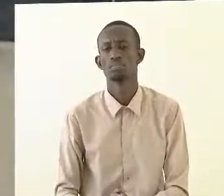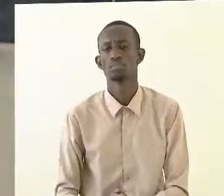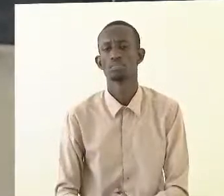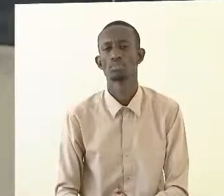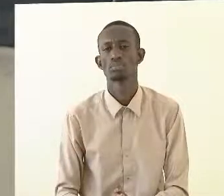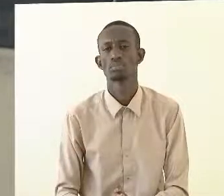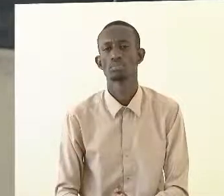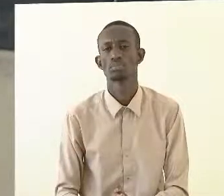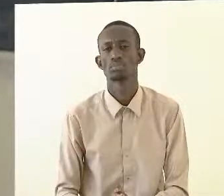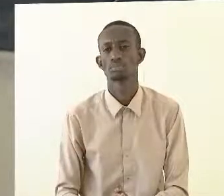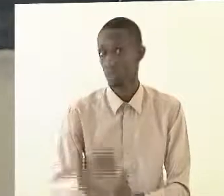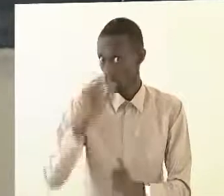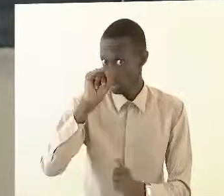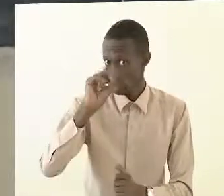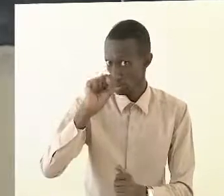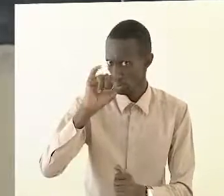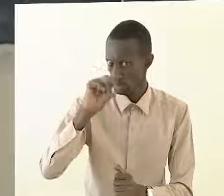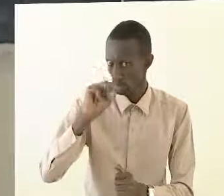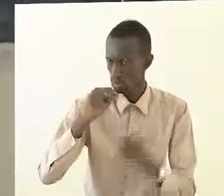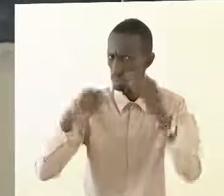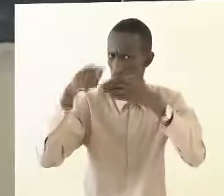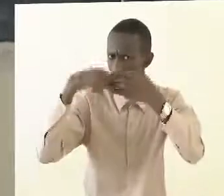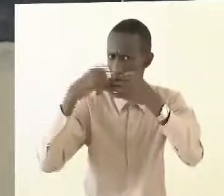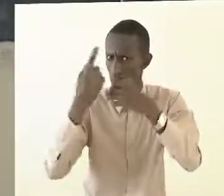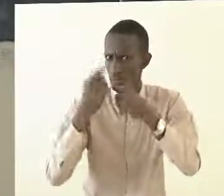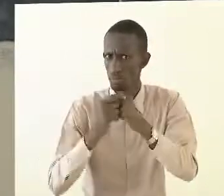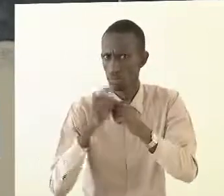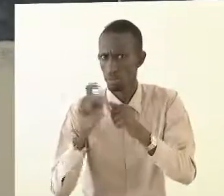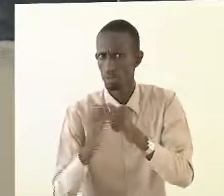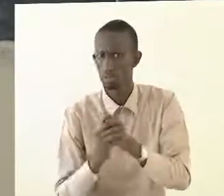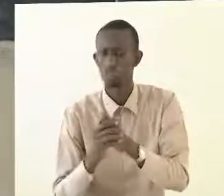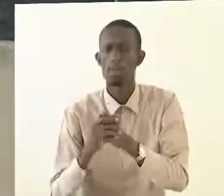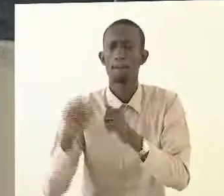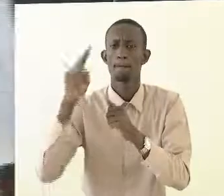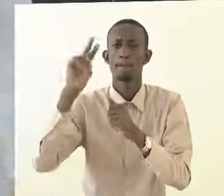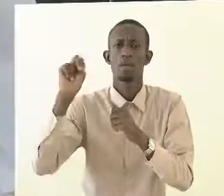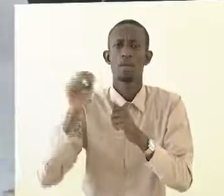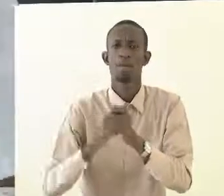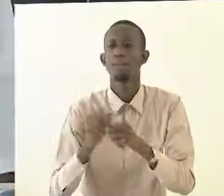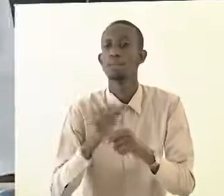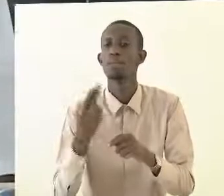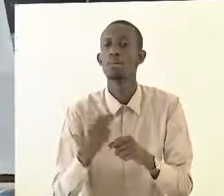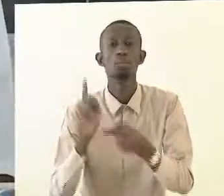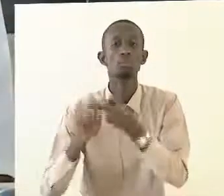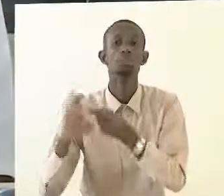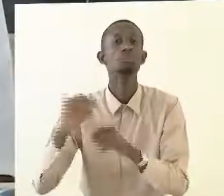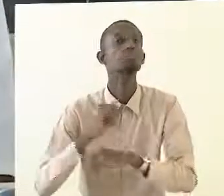N is 1, so power 2, divided by 2, then plus c, and I'm done.